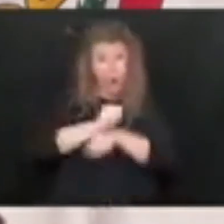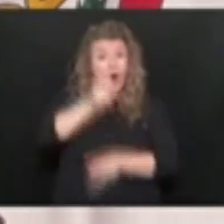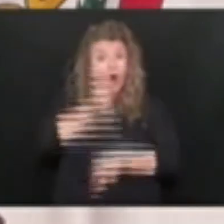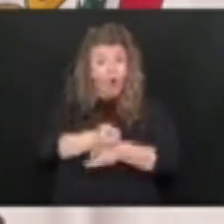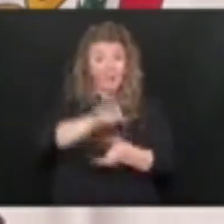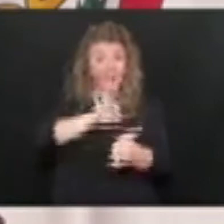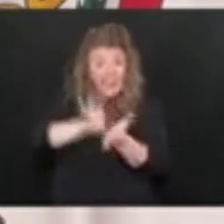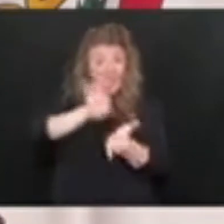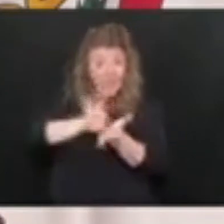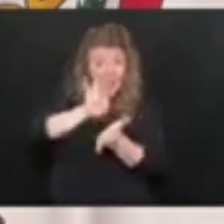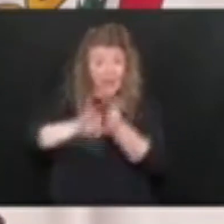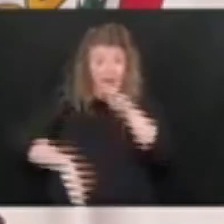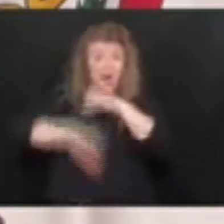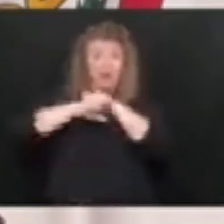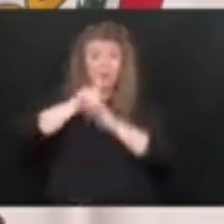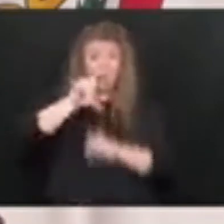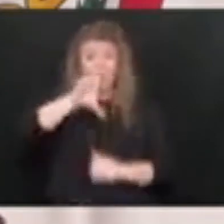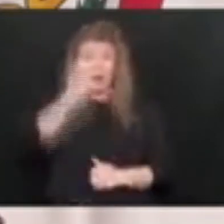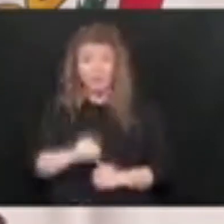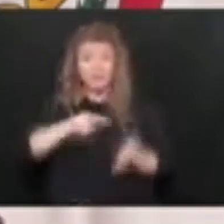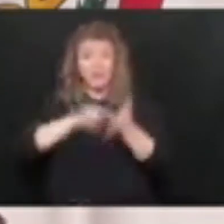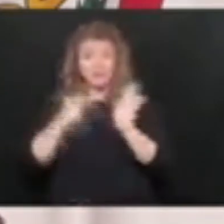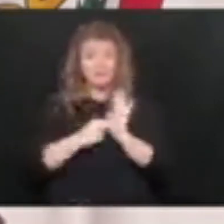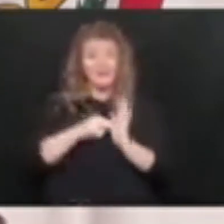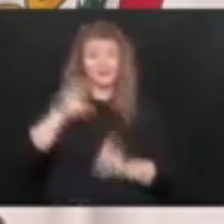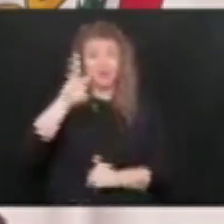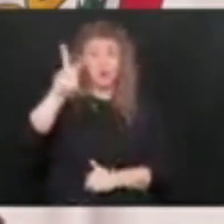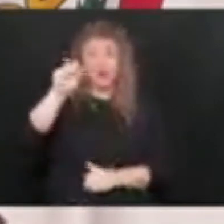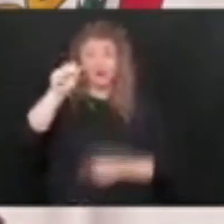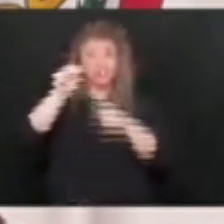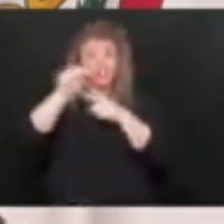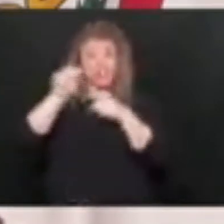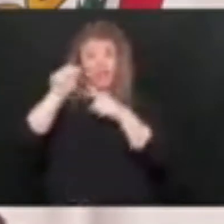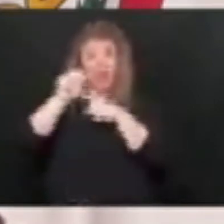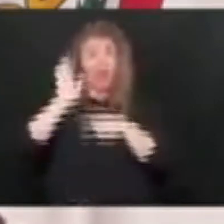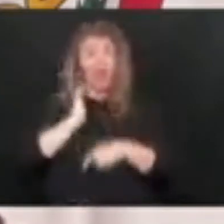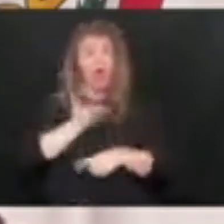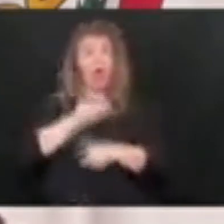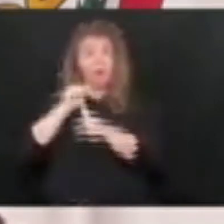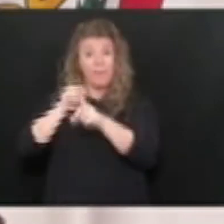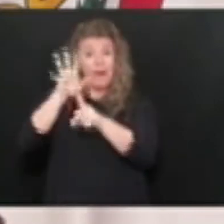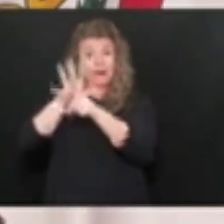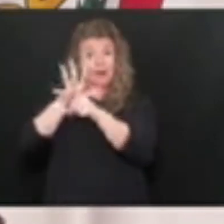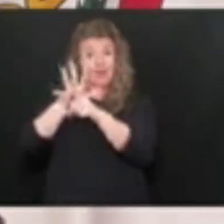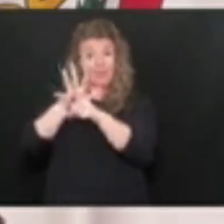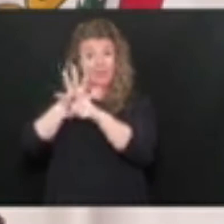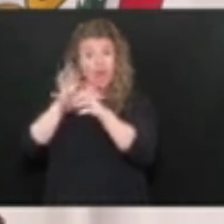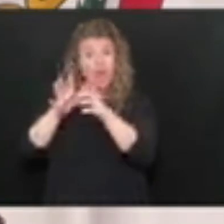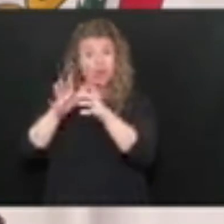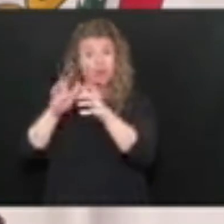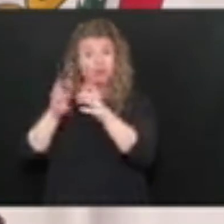100%, West Virginia still came in, as far as population growth, dead last?